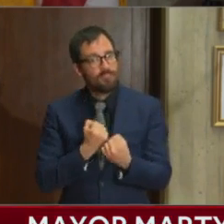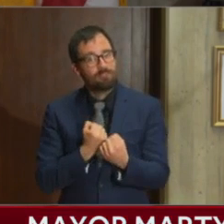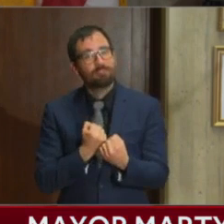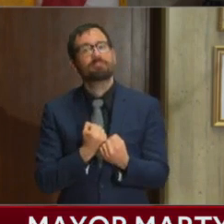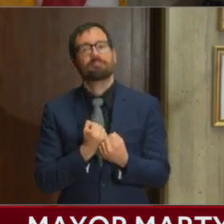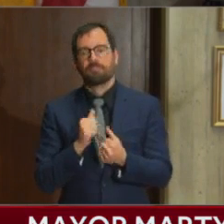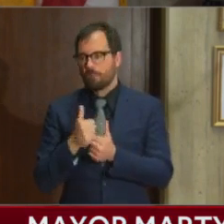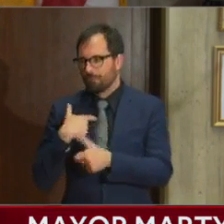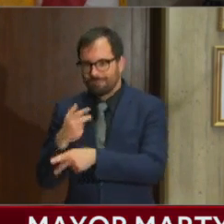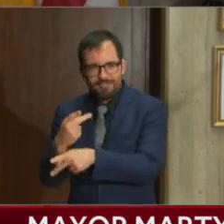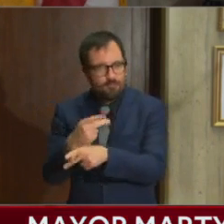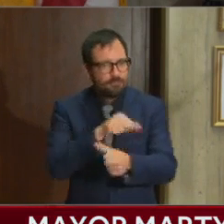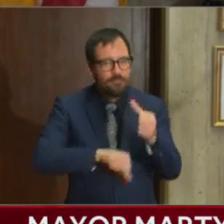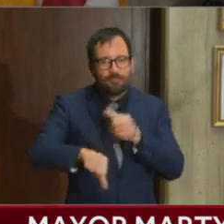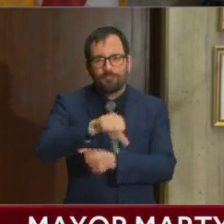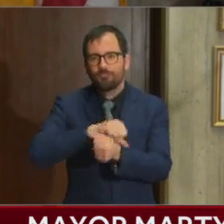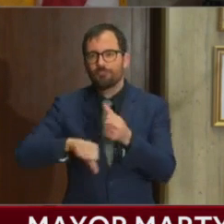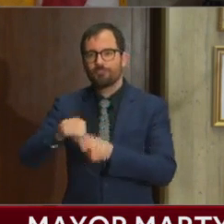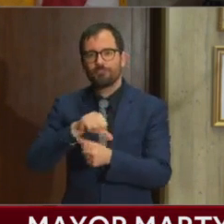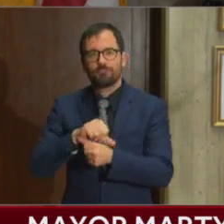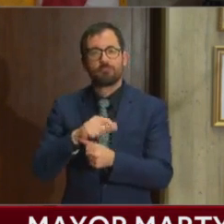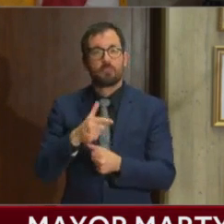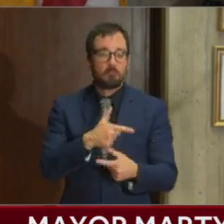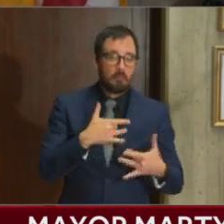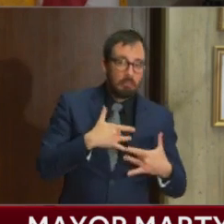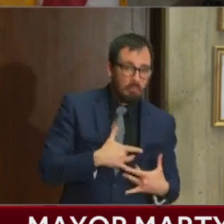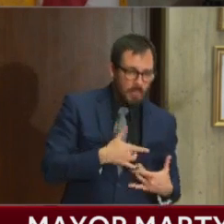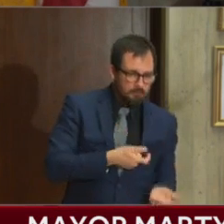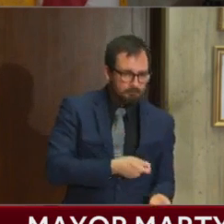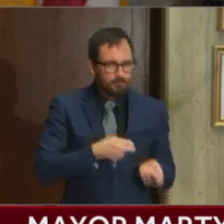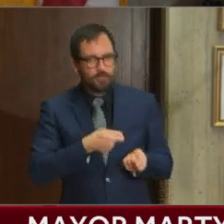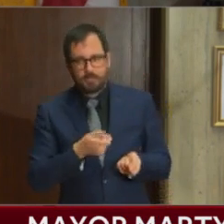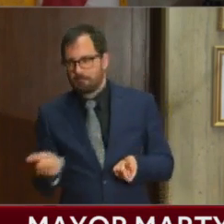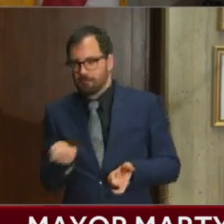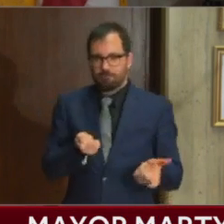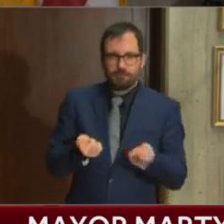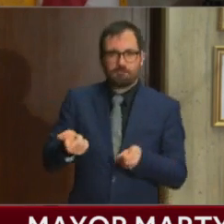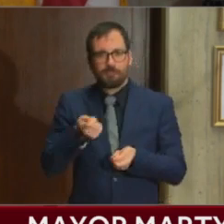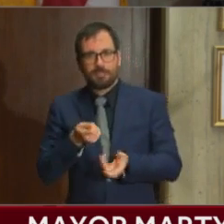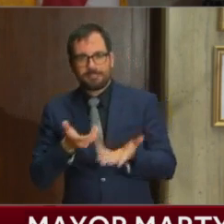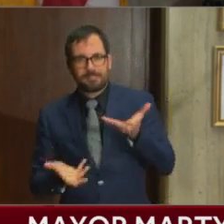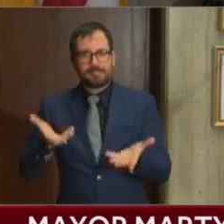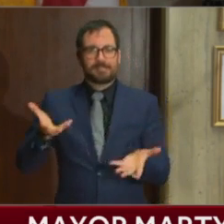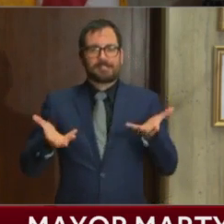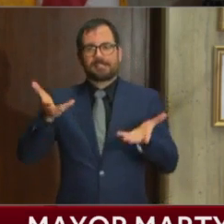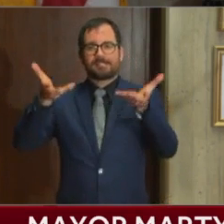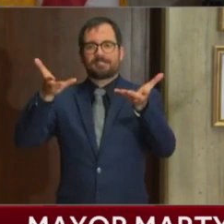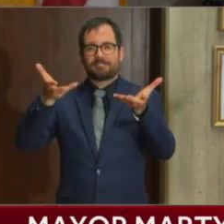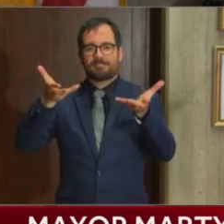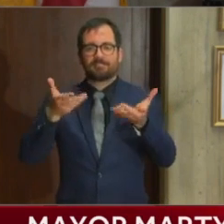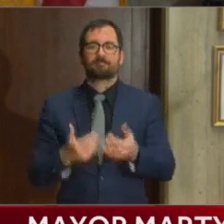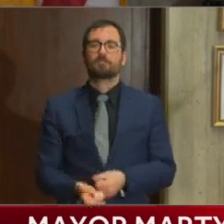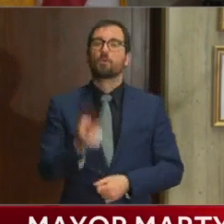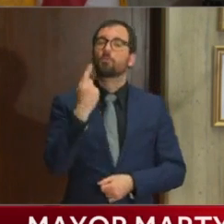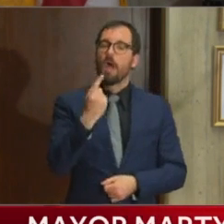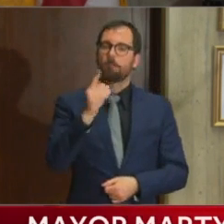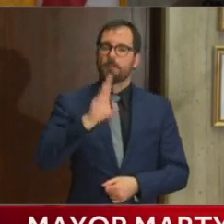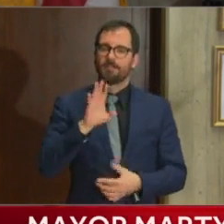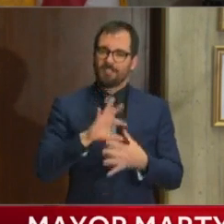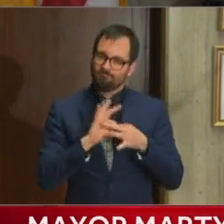one Boston? I've seen the answer growing in our city faster than the virus can spread.